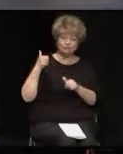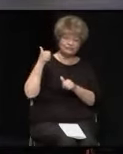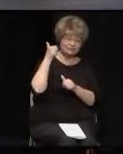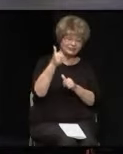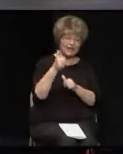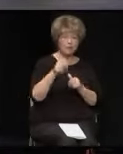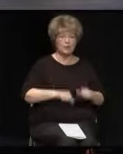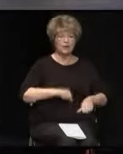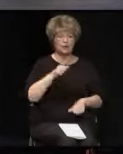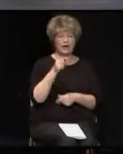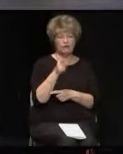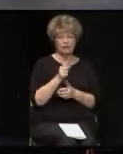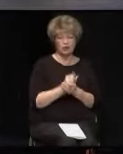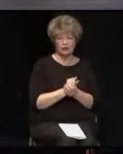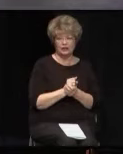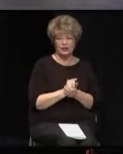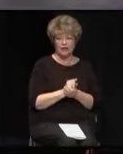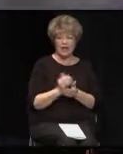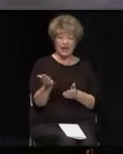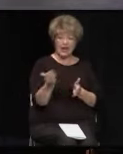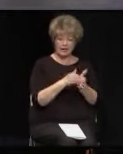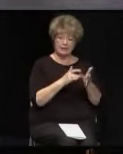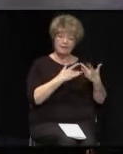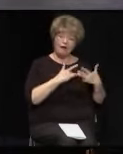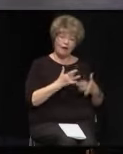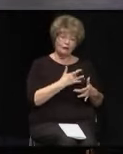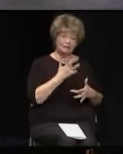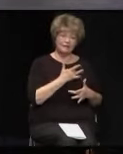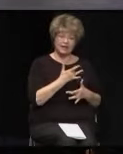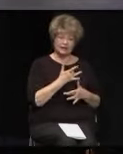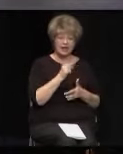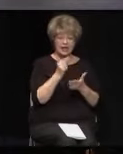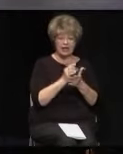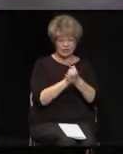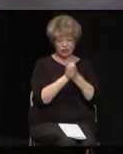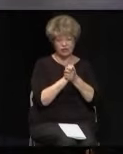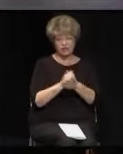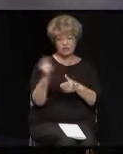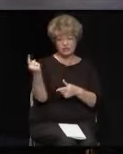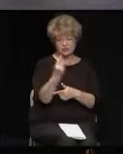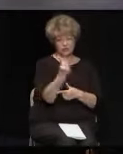very proud of you. Again, my heartfelt congratulations to each and every one of you. Well done.